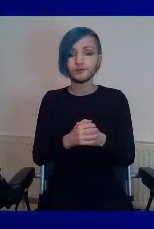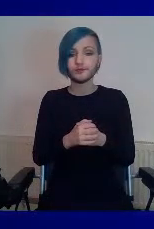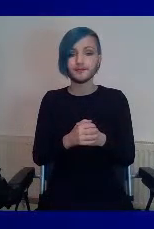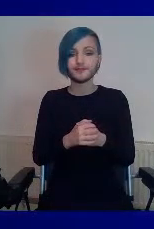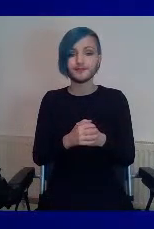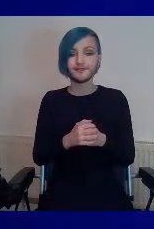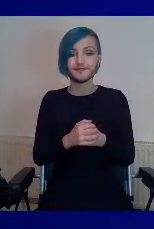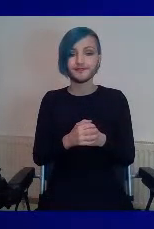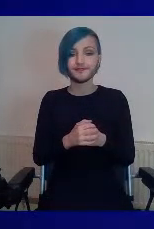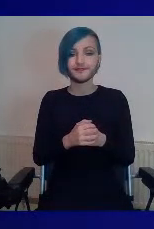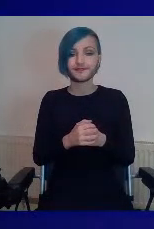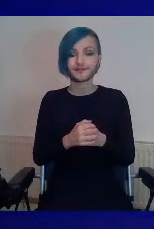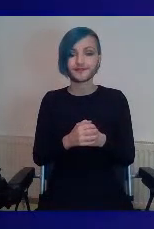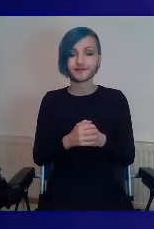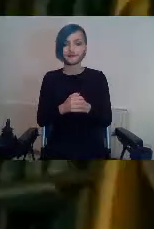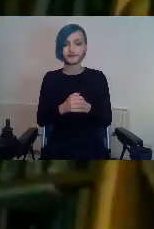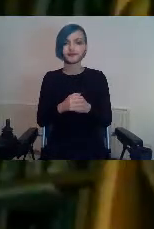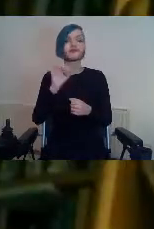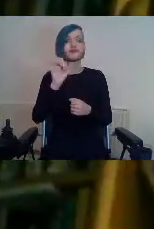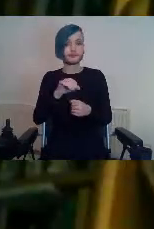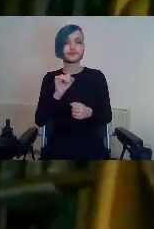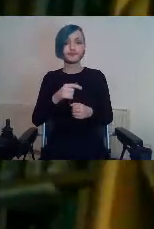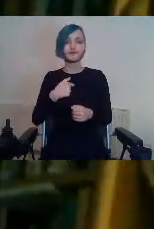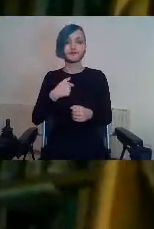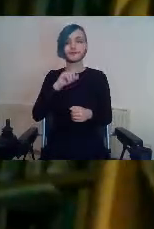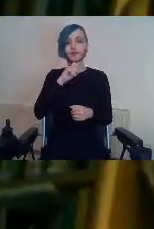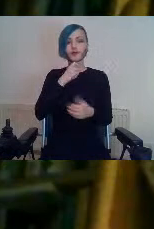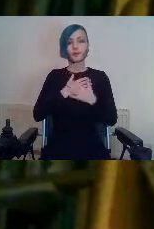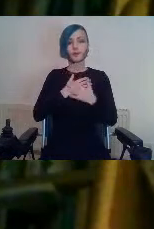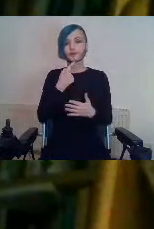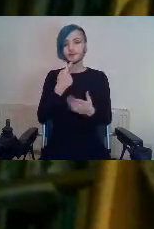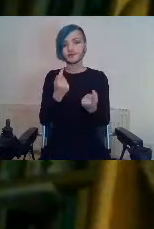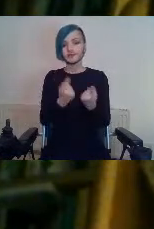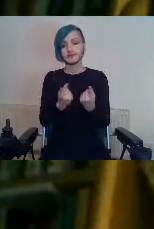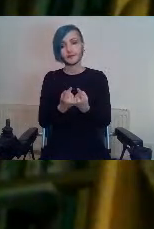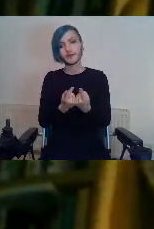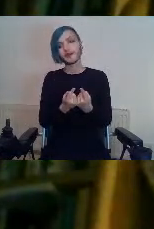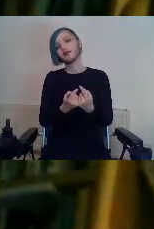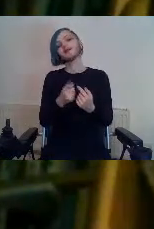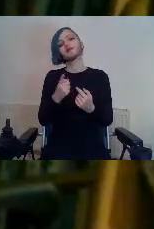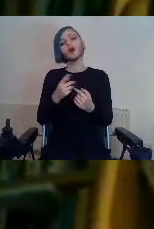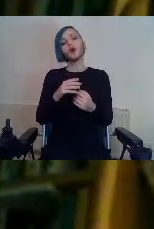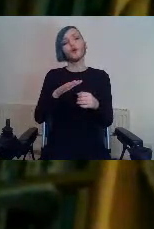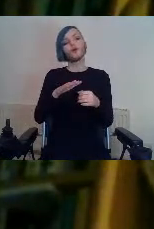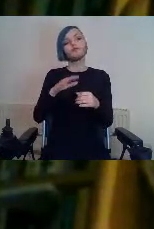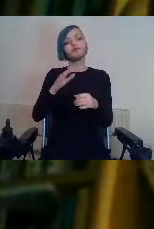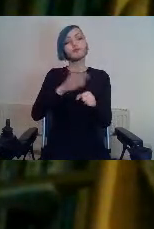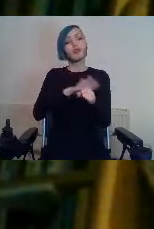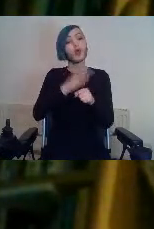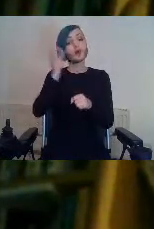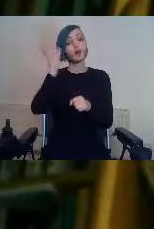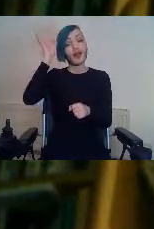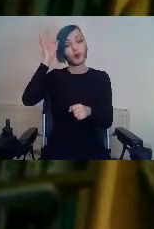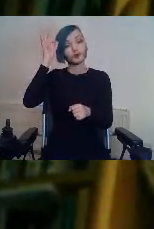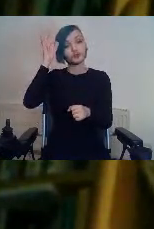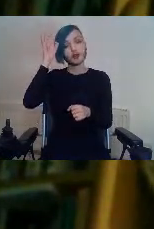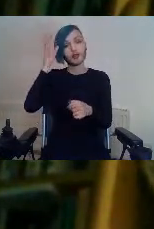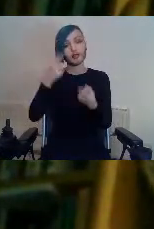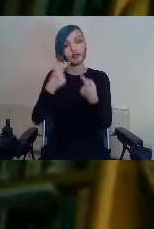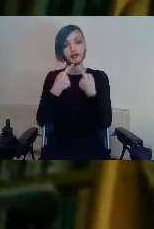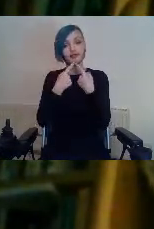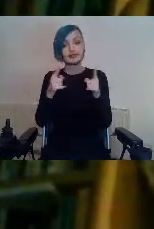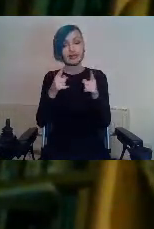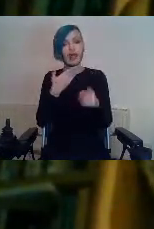Ella? I'd love to say something. Yes, I'd love to say something about this local councils which declared this